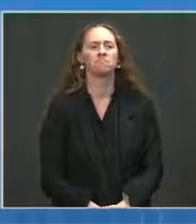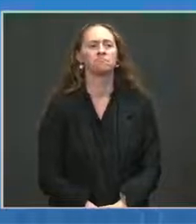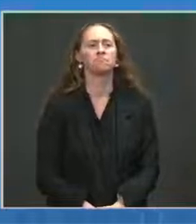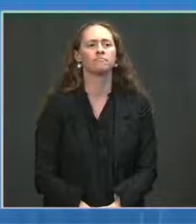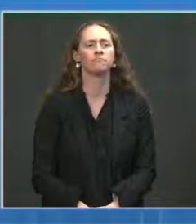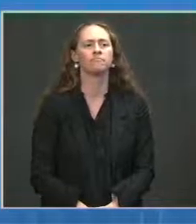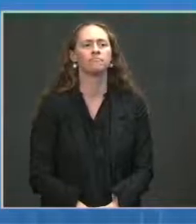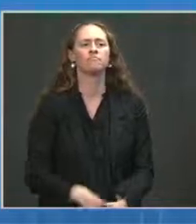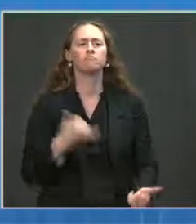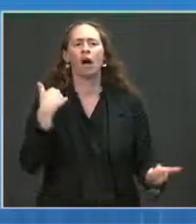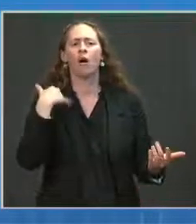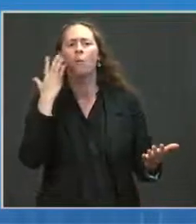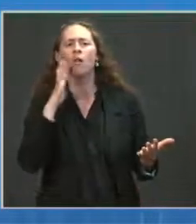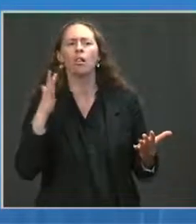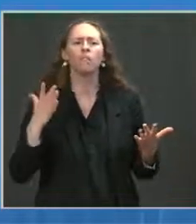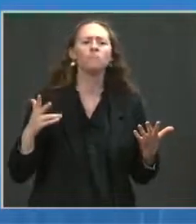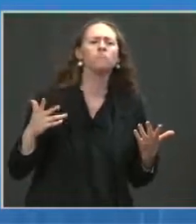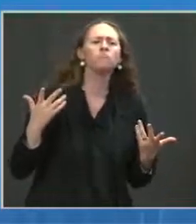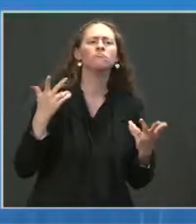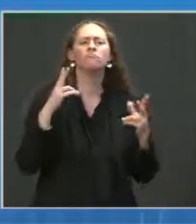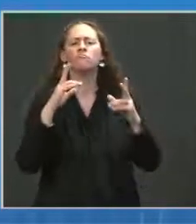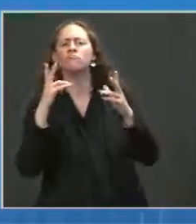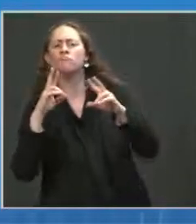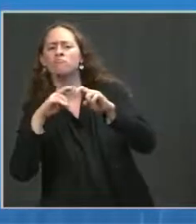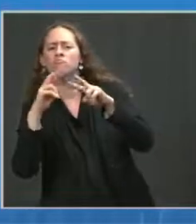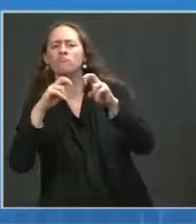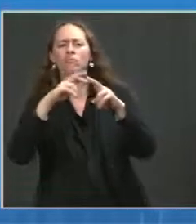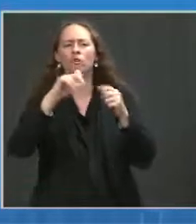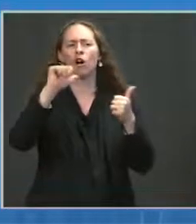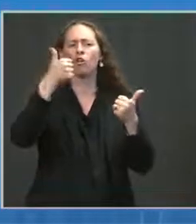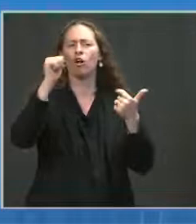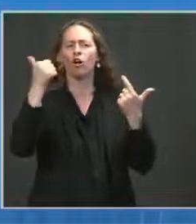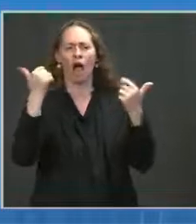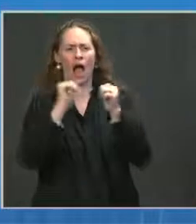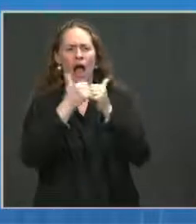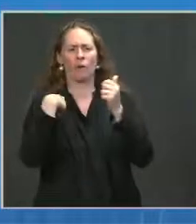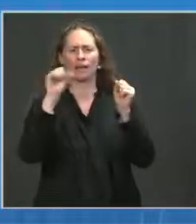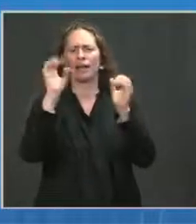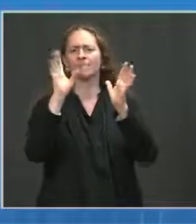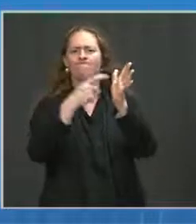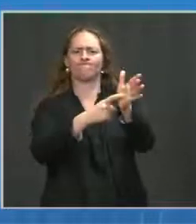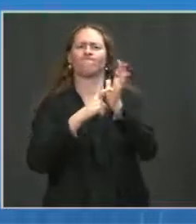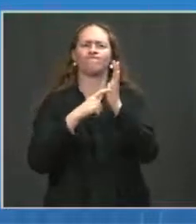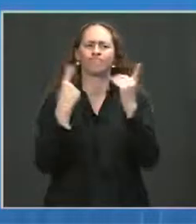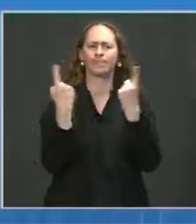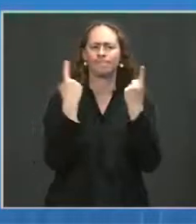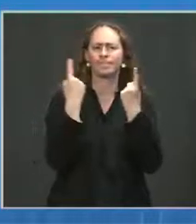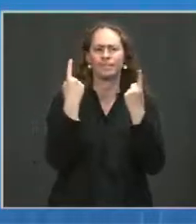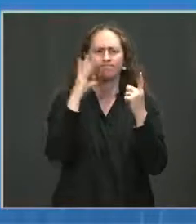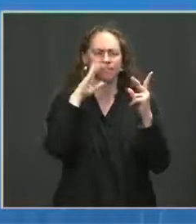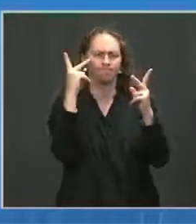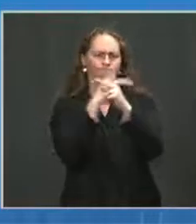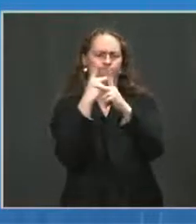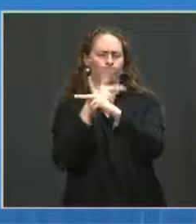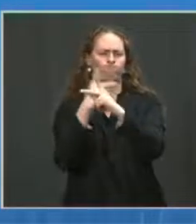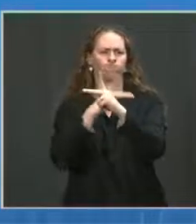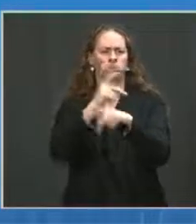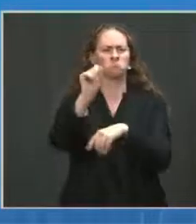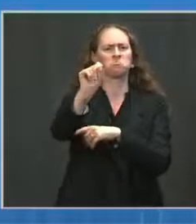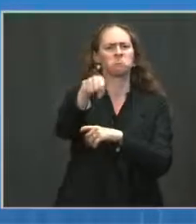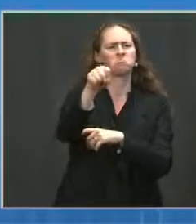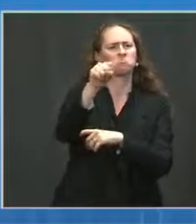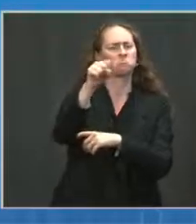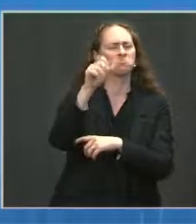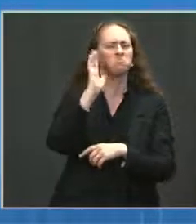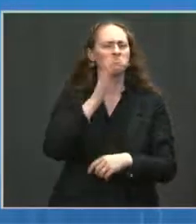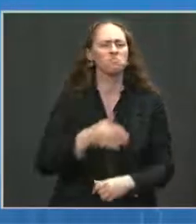government in other areas that could require these types of mandates, if you will, for vaccination. At